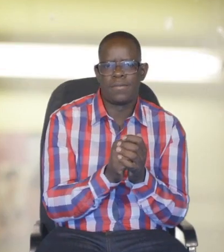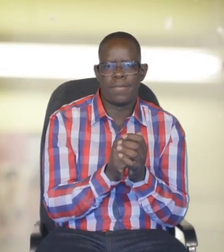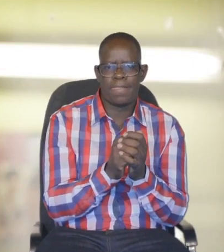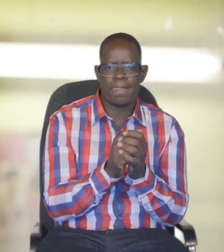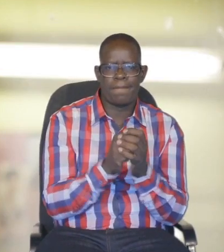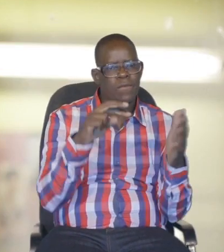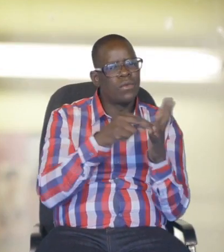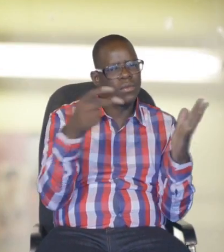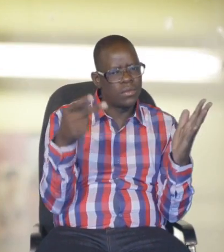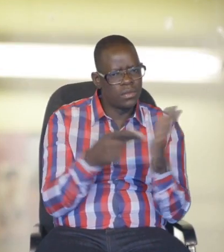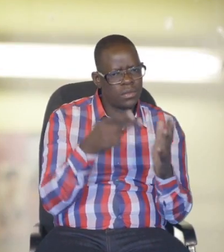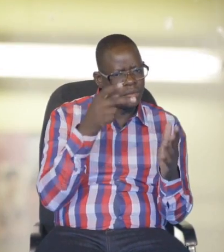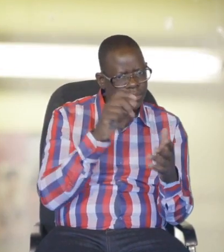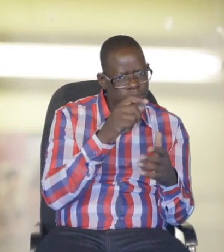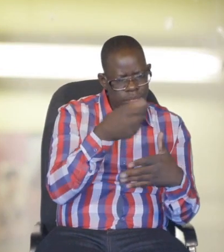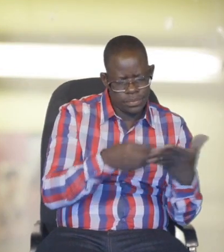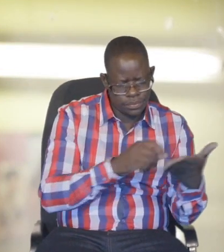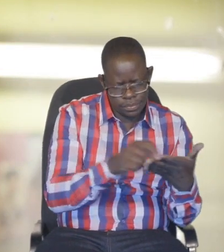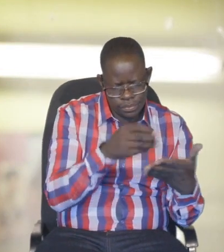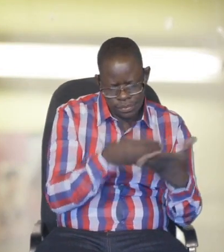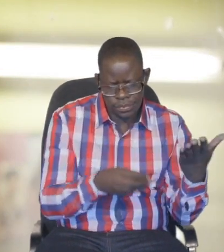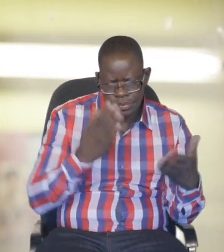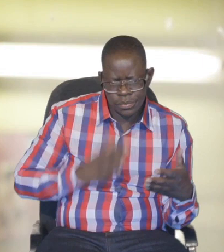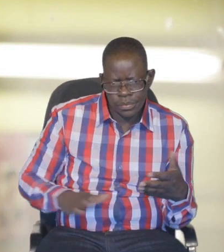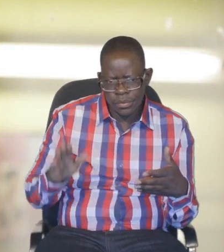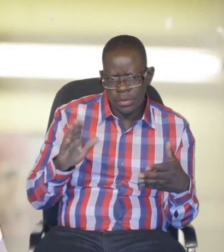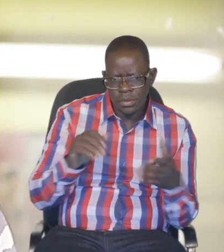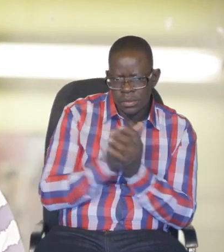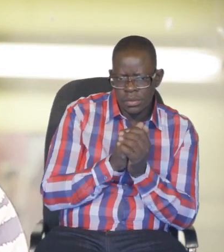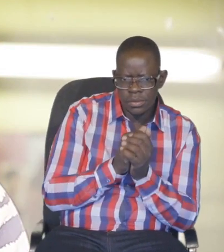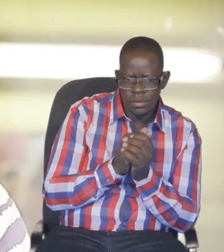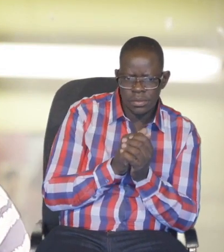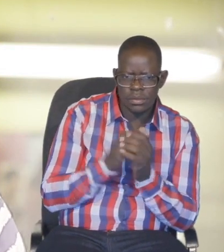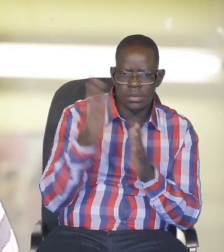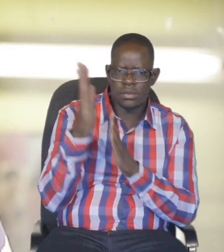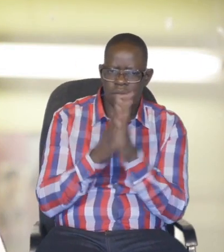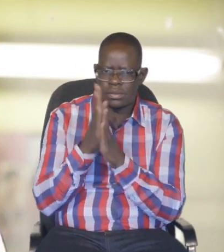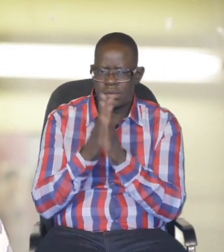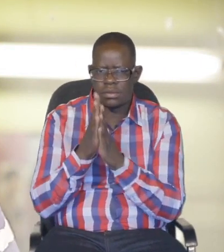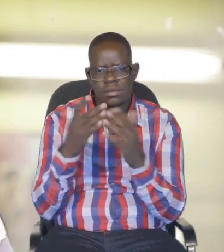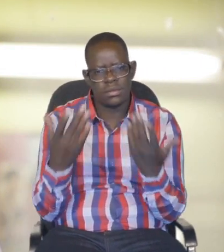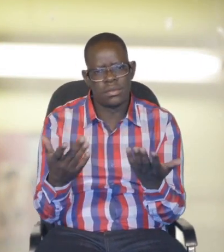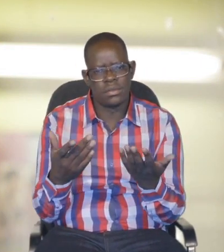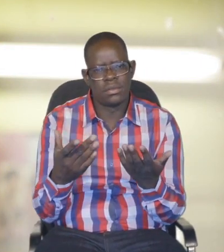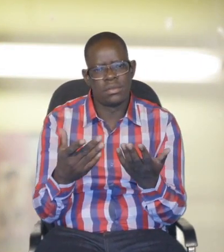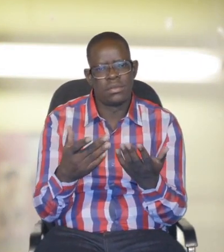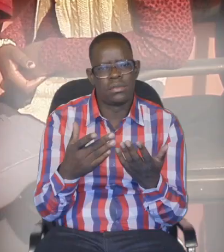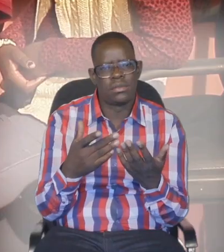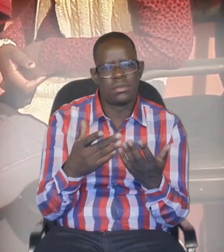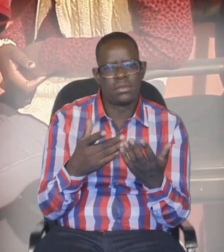You mean the bank refused to pay out the check? Ansara, I hope you just charge interest on your debtors' overdue